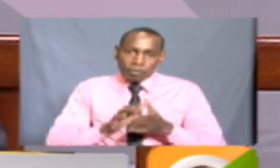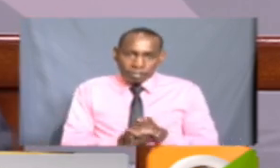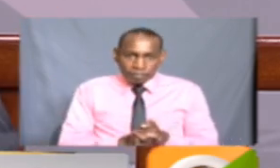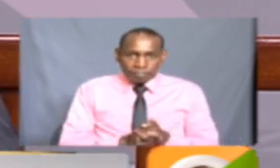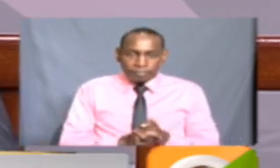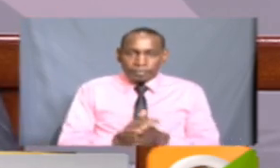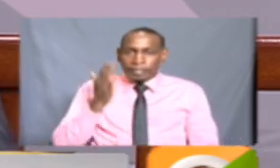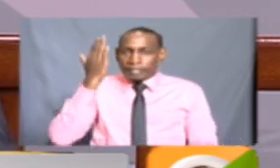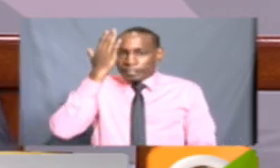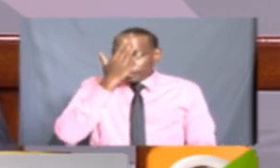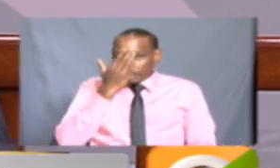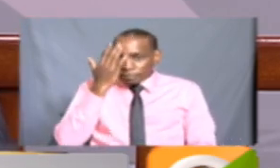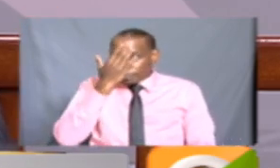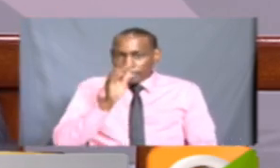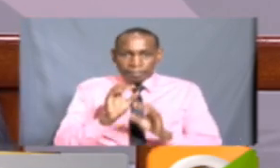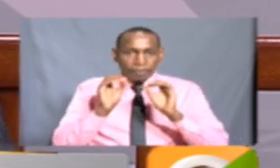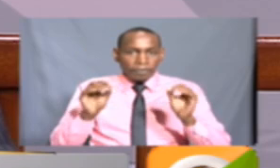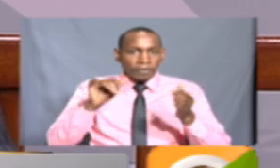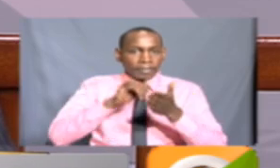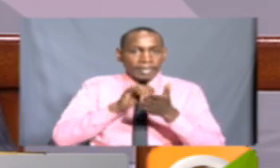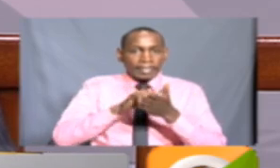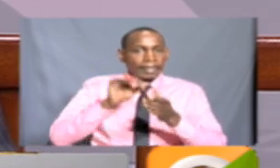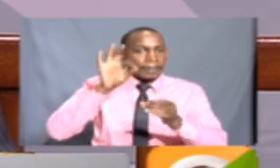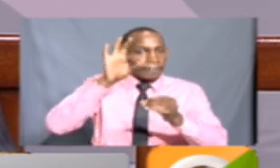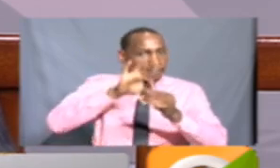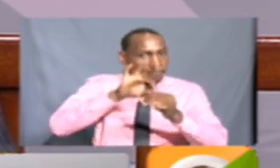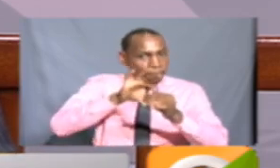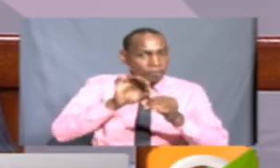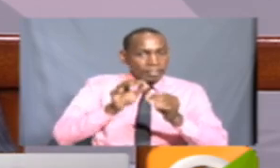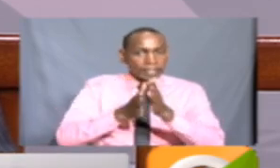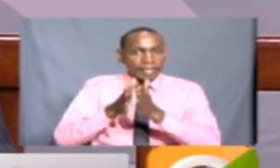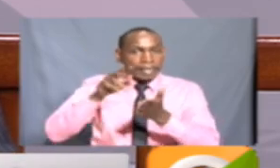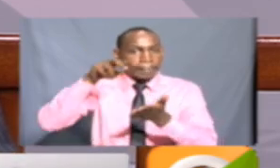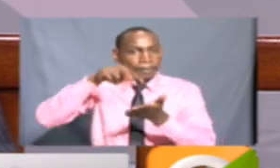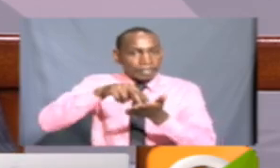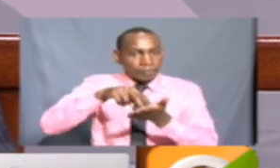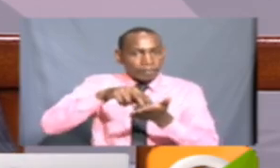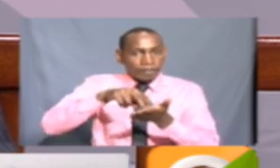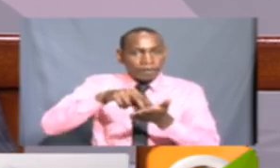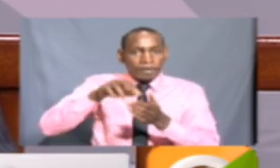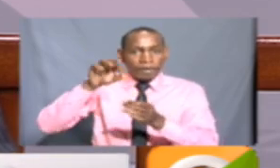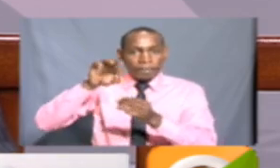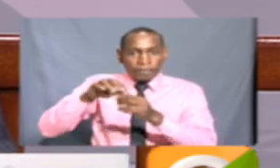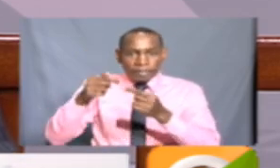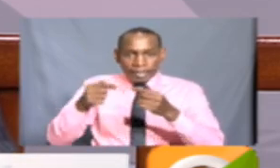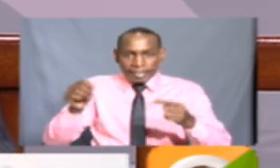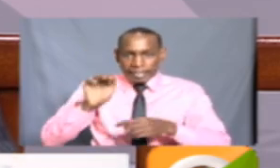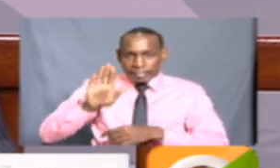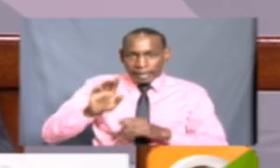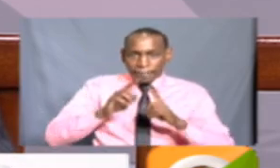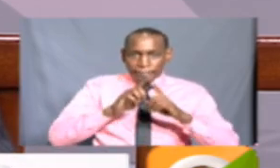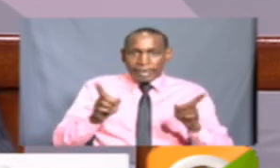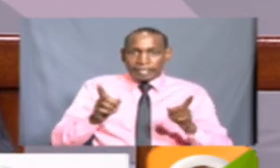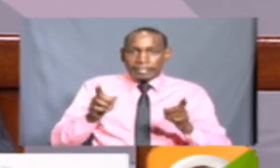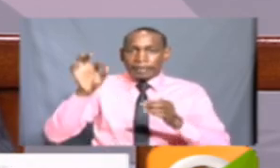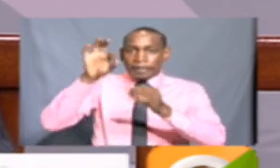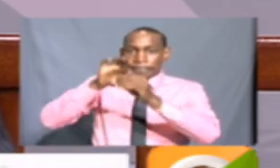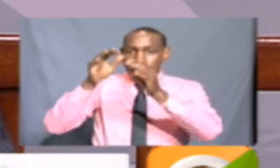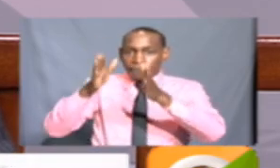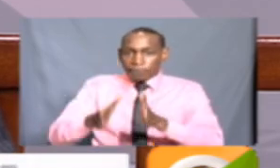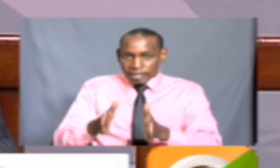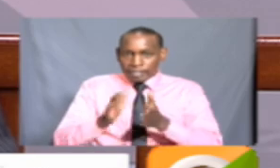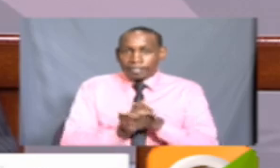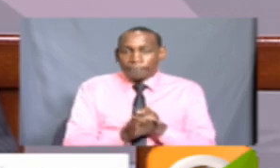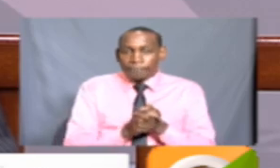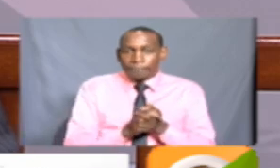not be embarrassed and that a vote for one of the candidates would be a vote against him. Mm-hmm. But the electorate came out